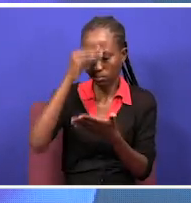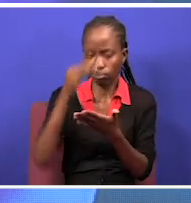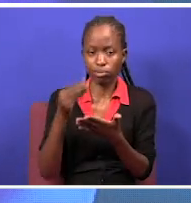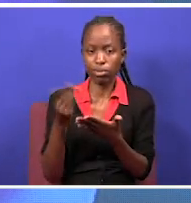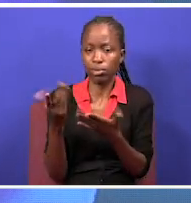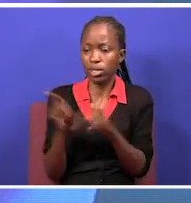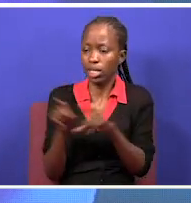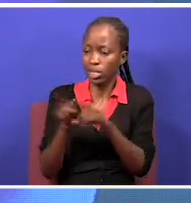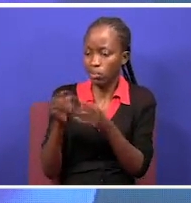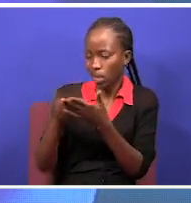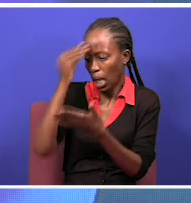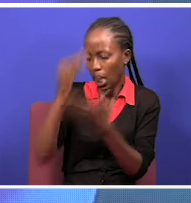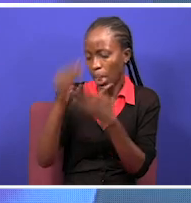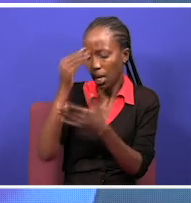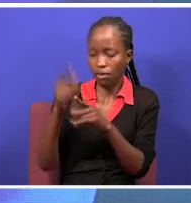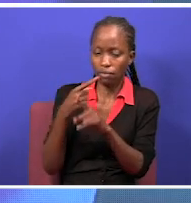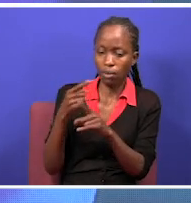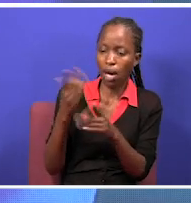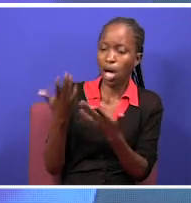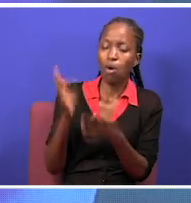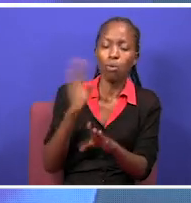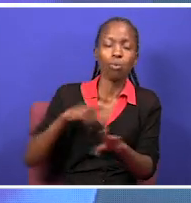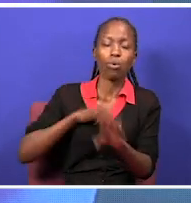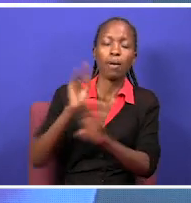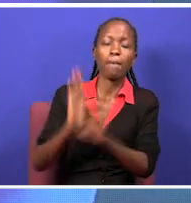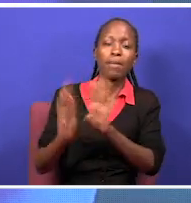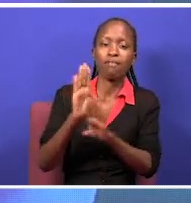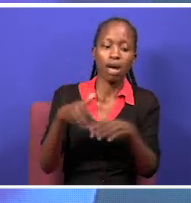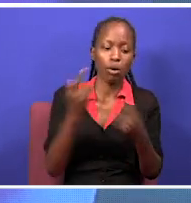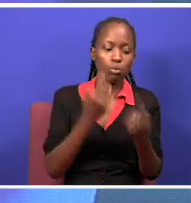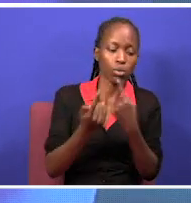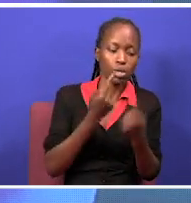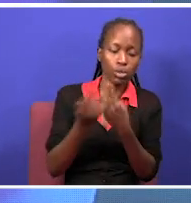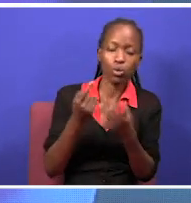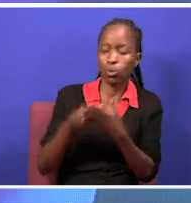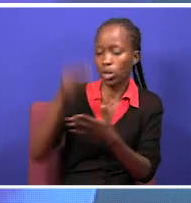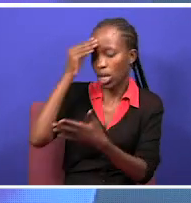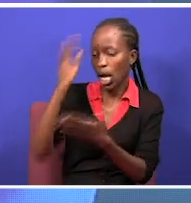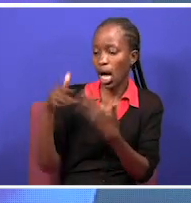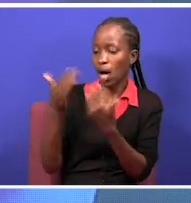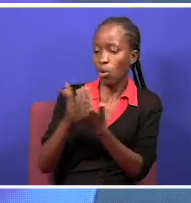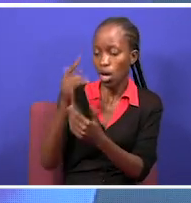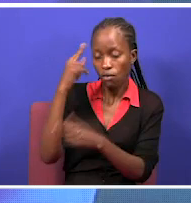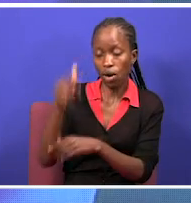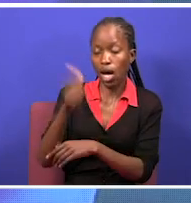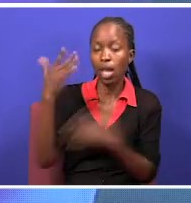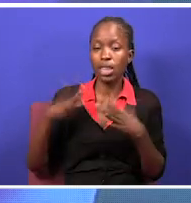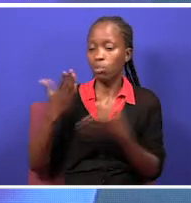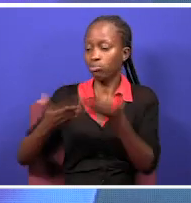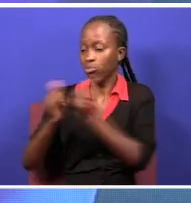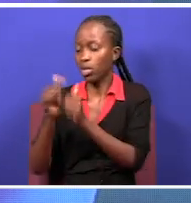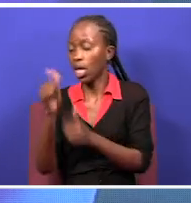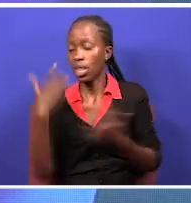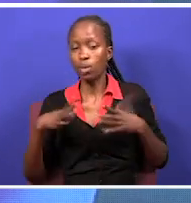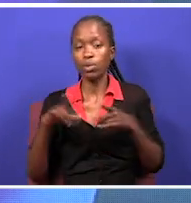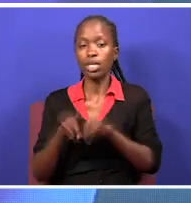conduct. They are still picking up how we behave, how we talk, how we treat other people. And their brains are